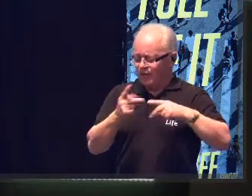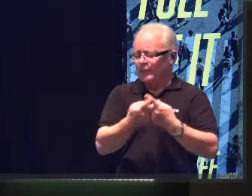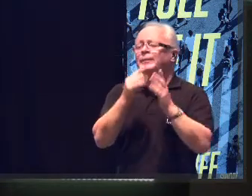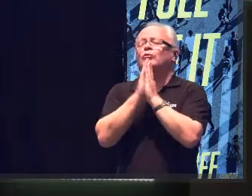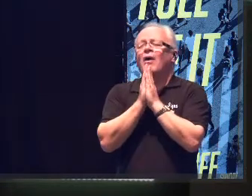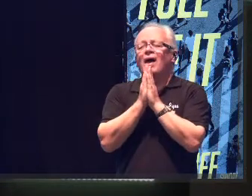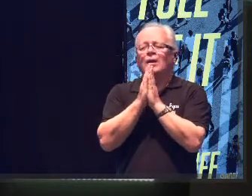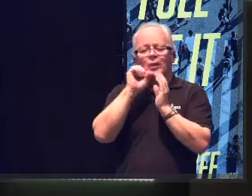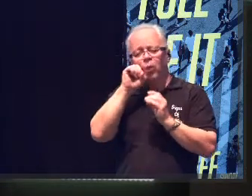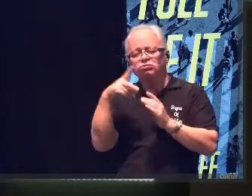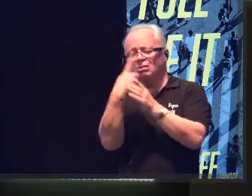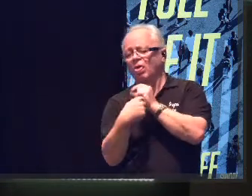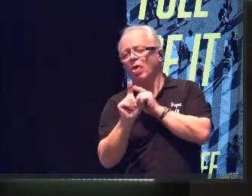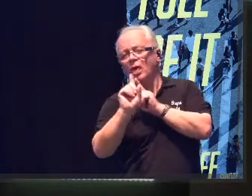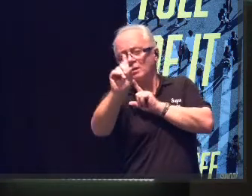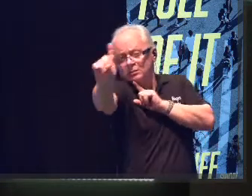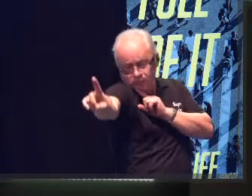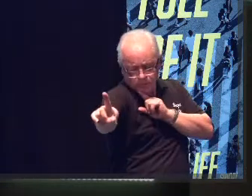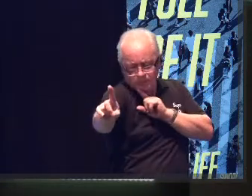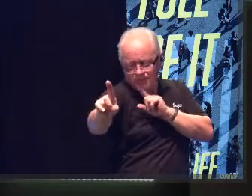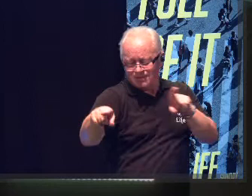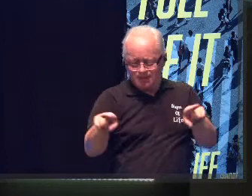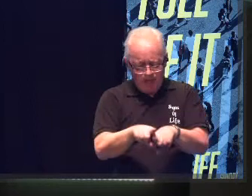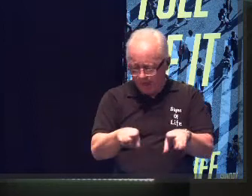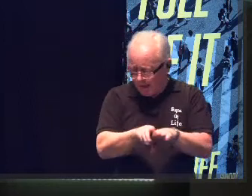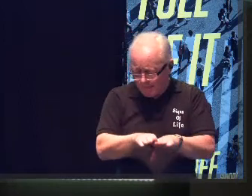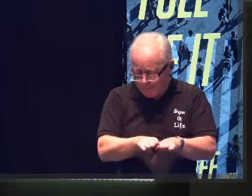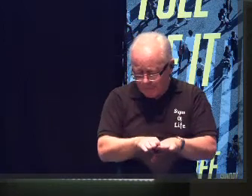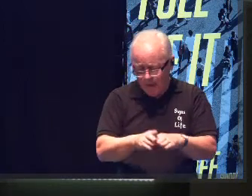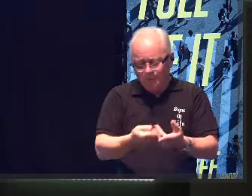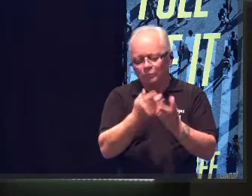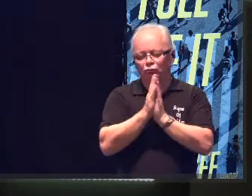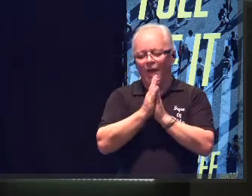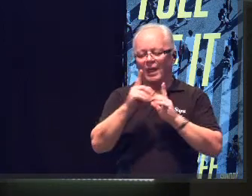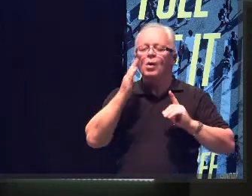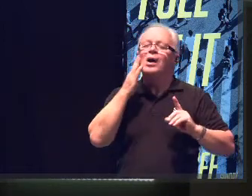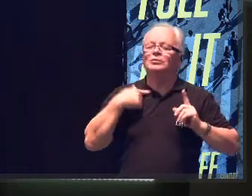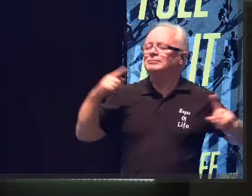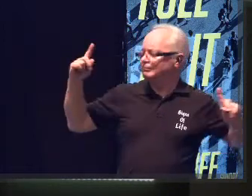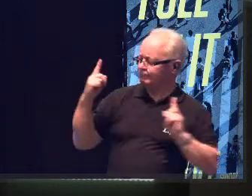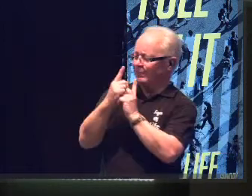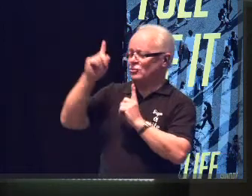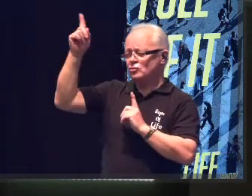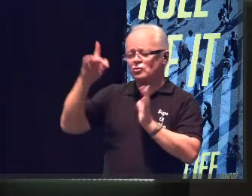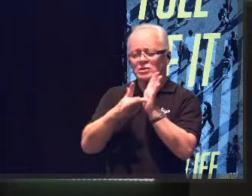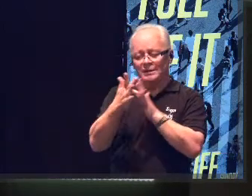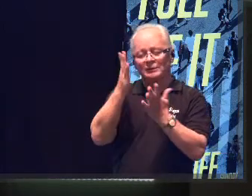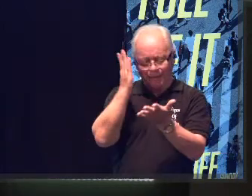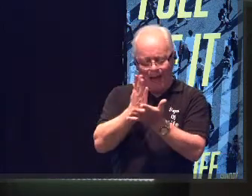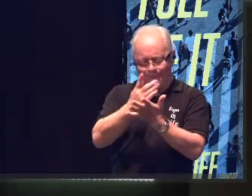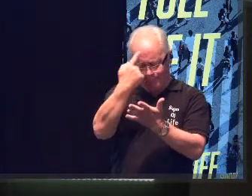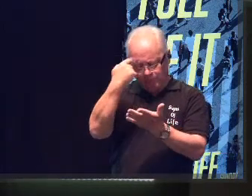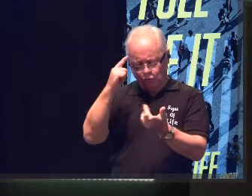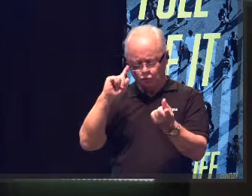would leave this place this morning the same as we came in. I pray that we would have an encounter with you and that we'd be changed by